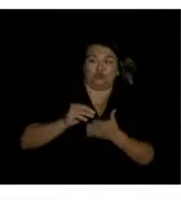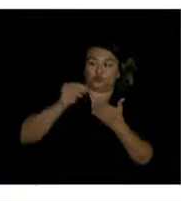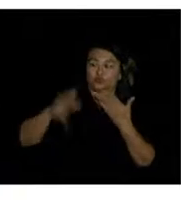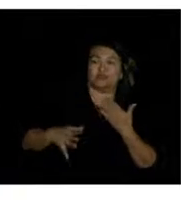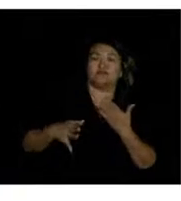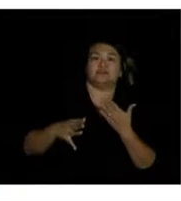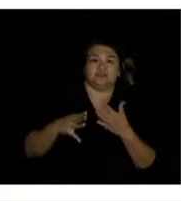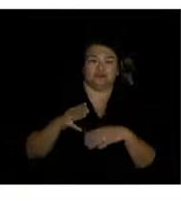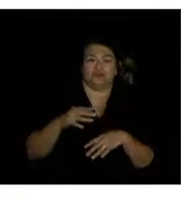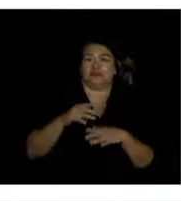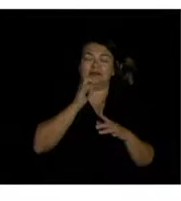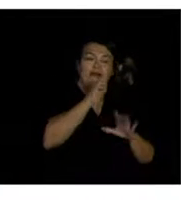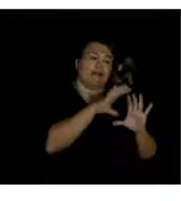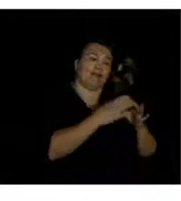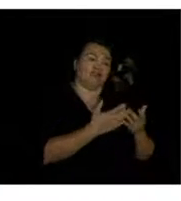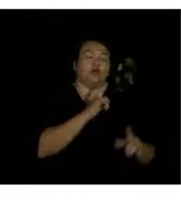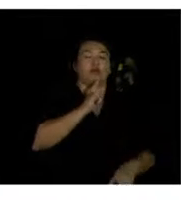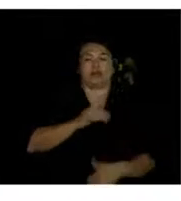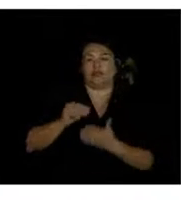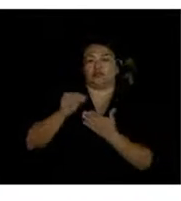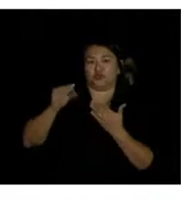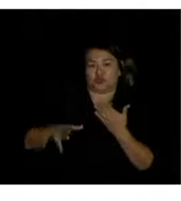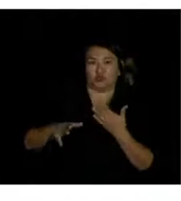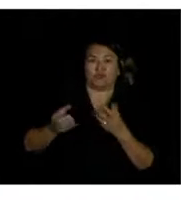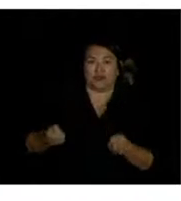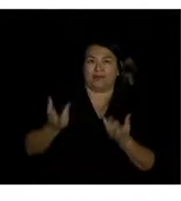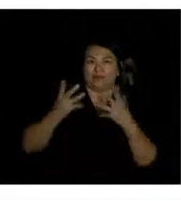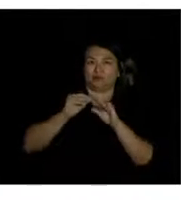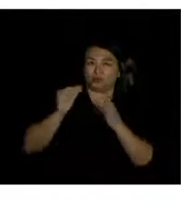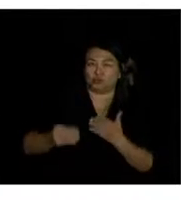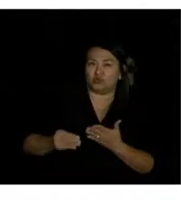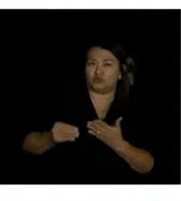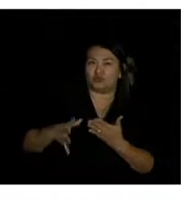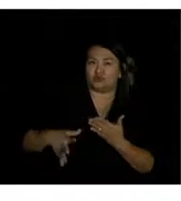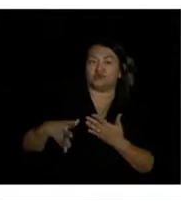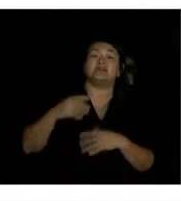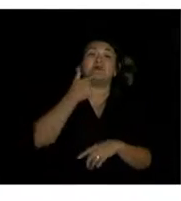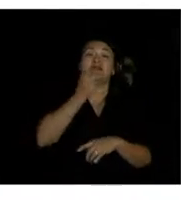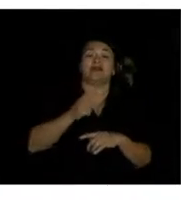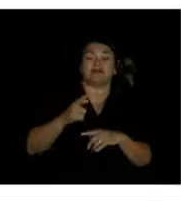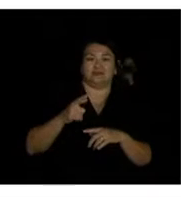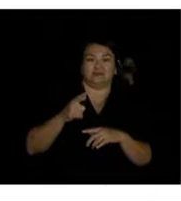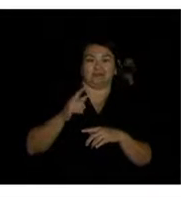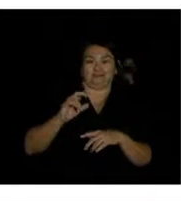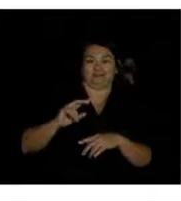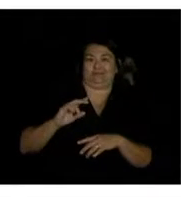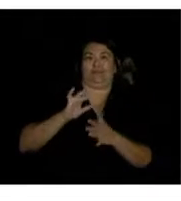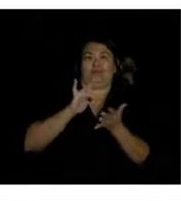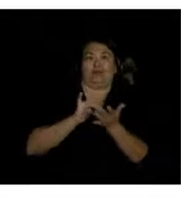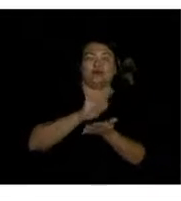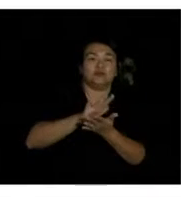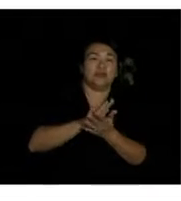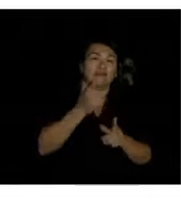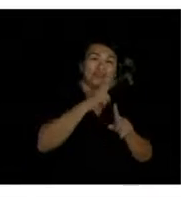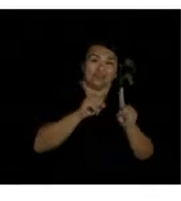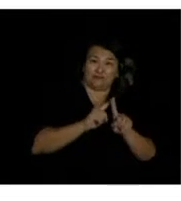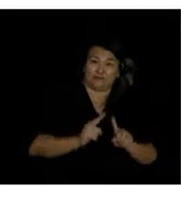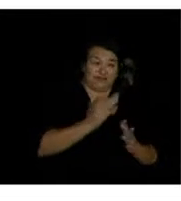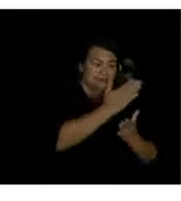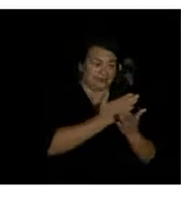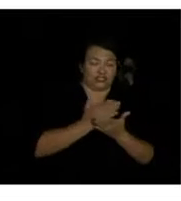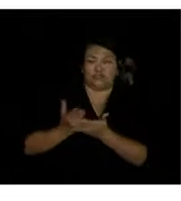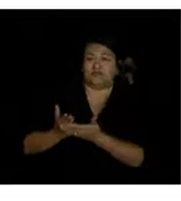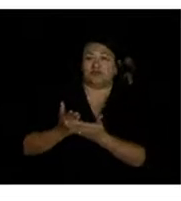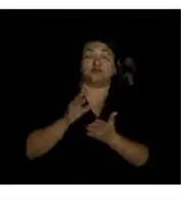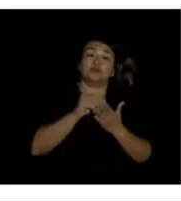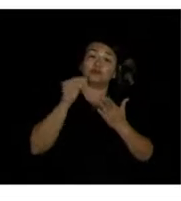or student load, not class load, student load, right? Because at the secondary level, you might have a number of different sections, so your student load